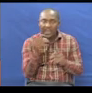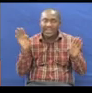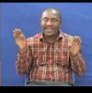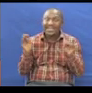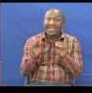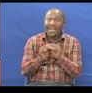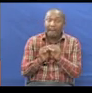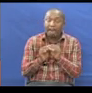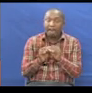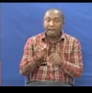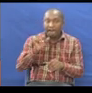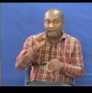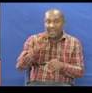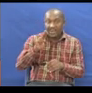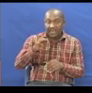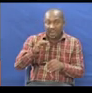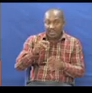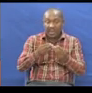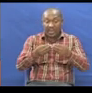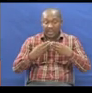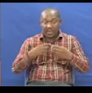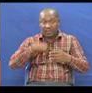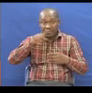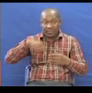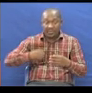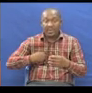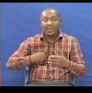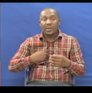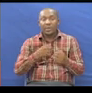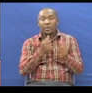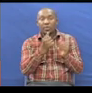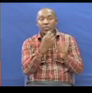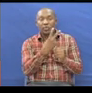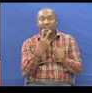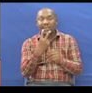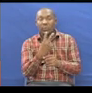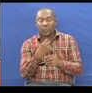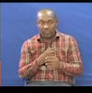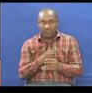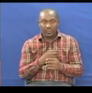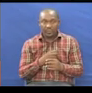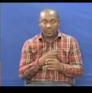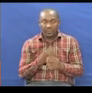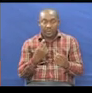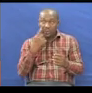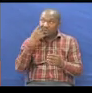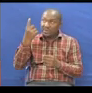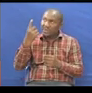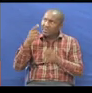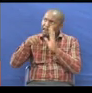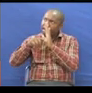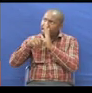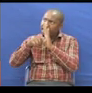sum can give us 22. This cannot give us 22, regardless whether they are positive or